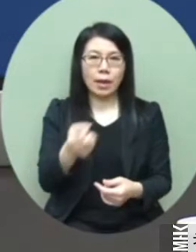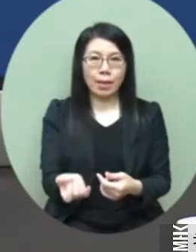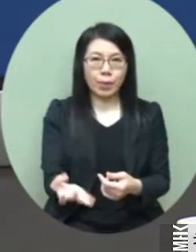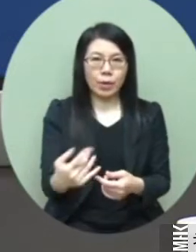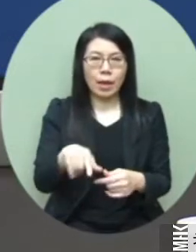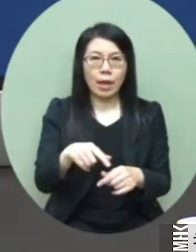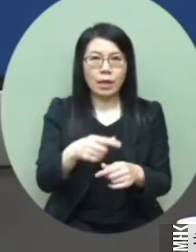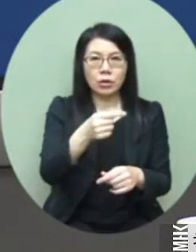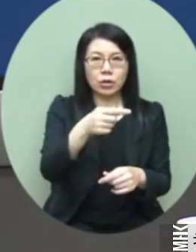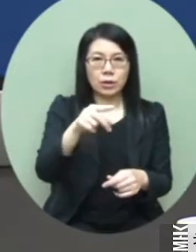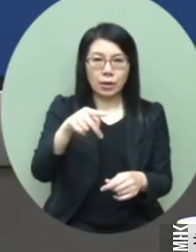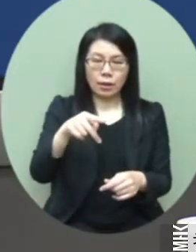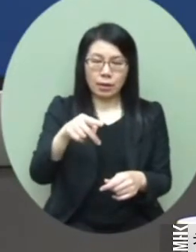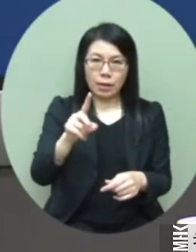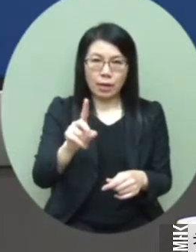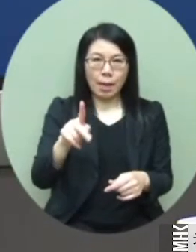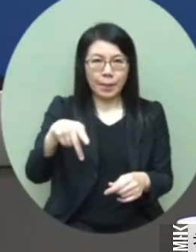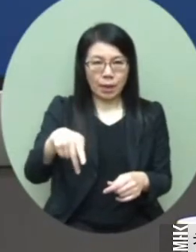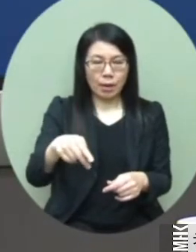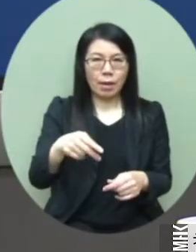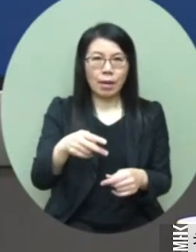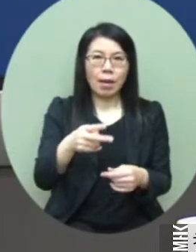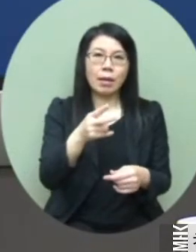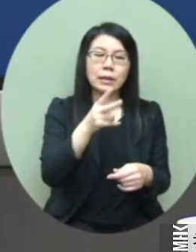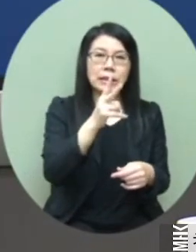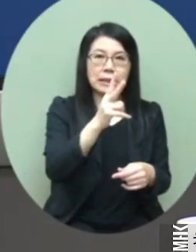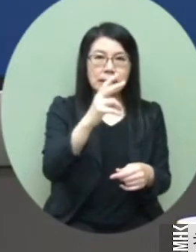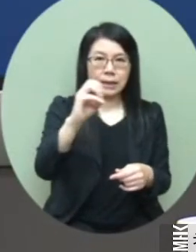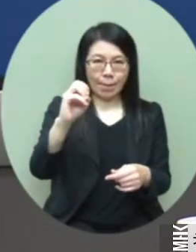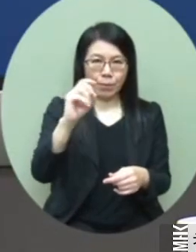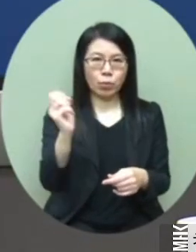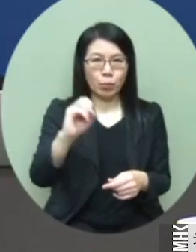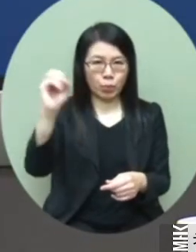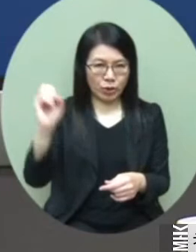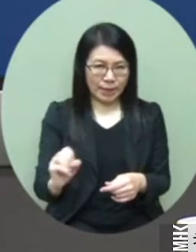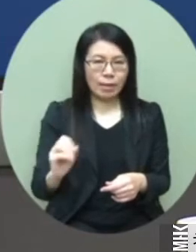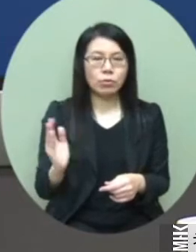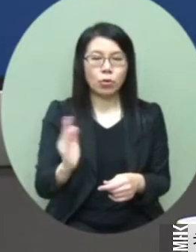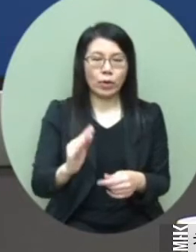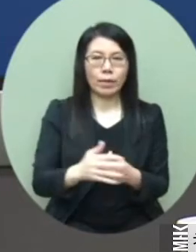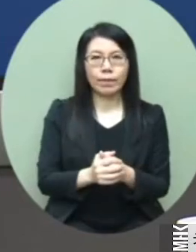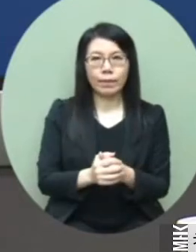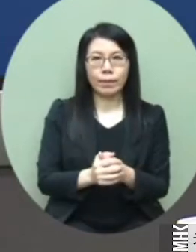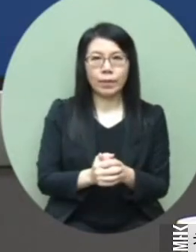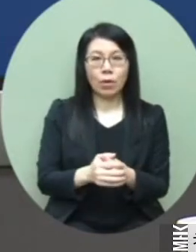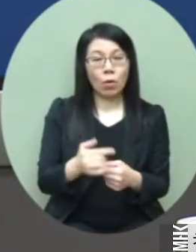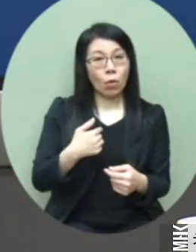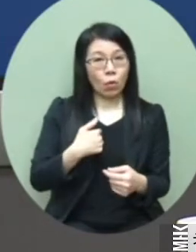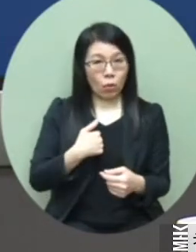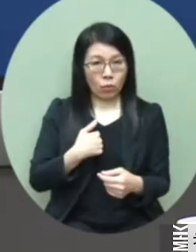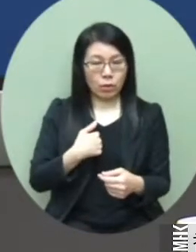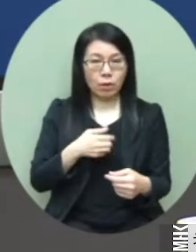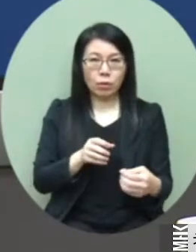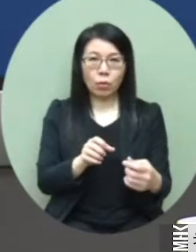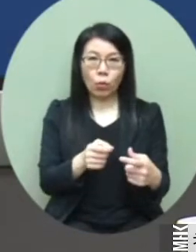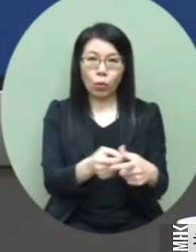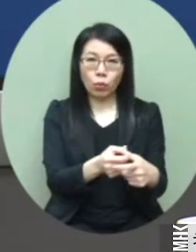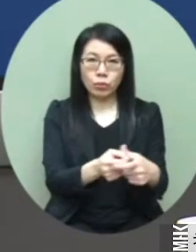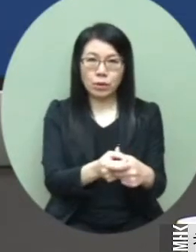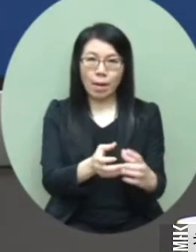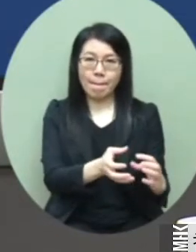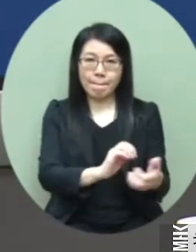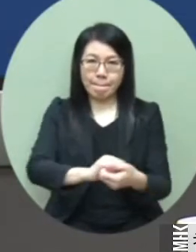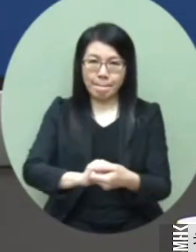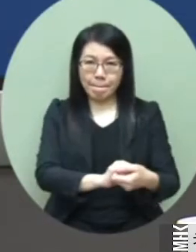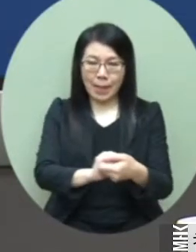public money, equivalent to 20% of our GDP in the past 2 years. This goes to show that